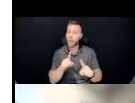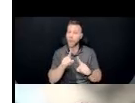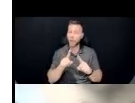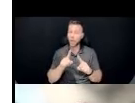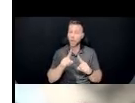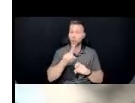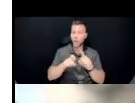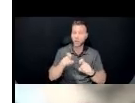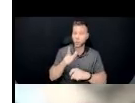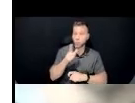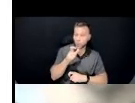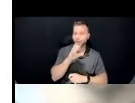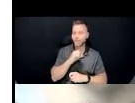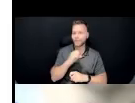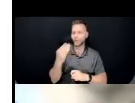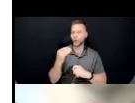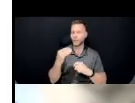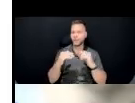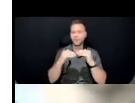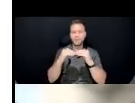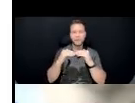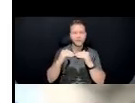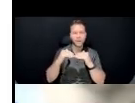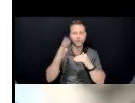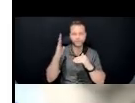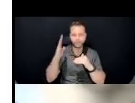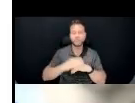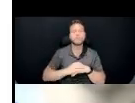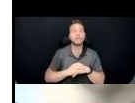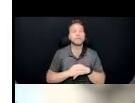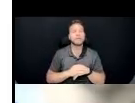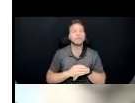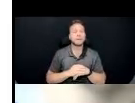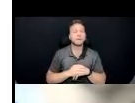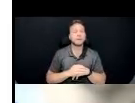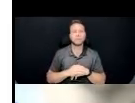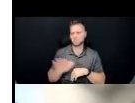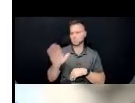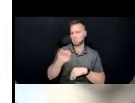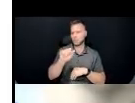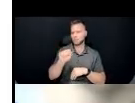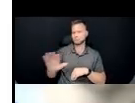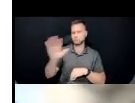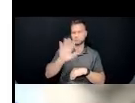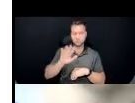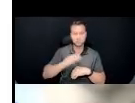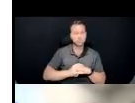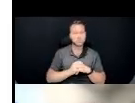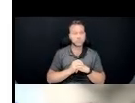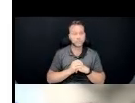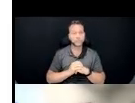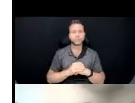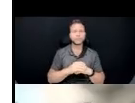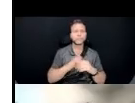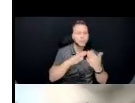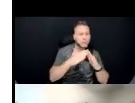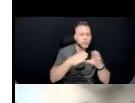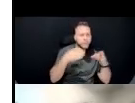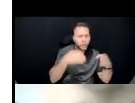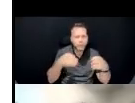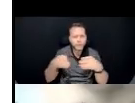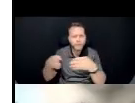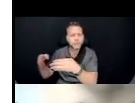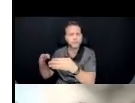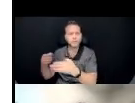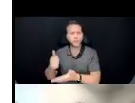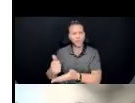Sample goals were set for communities of focus to ensure representation and sample sizes for the analyses